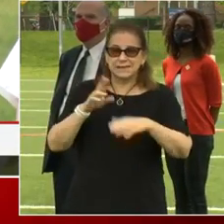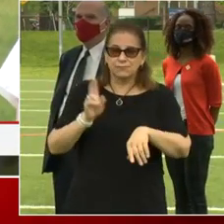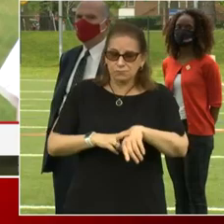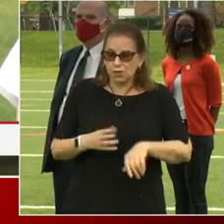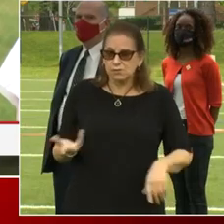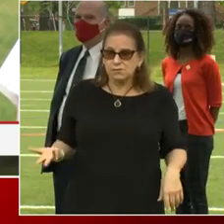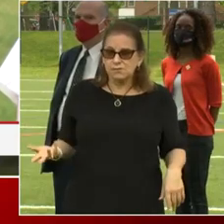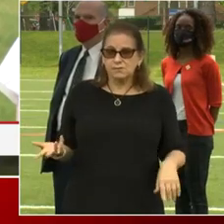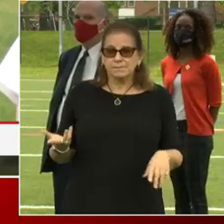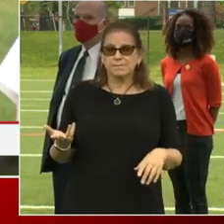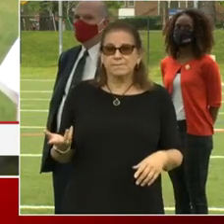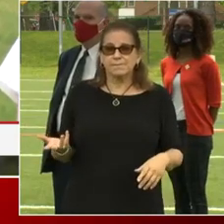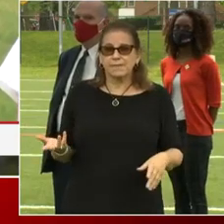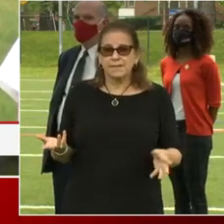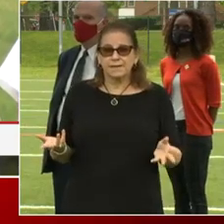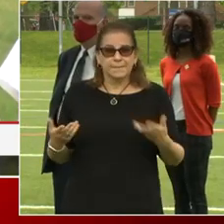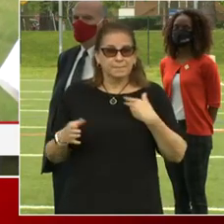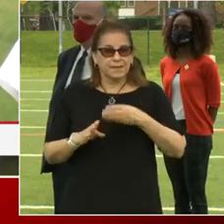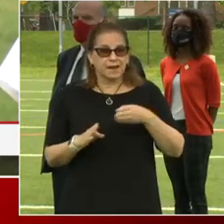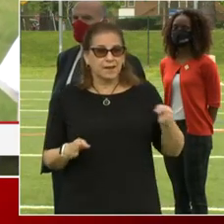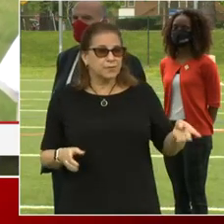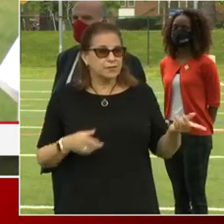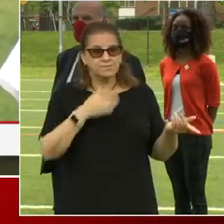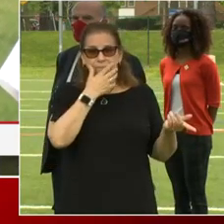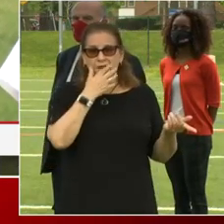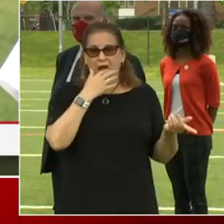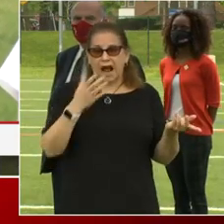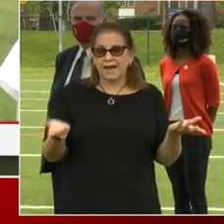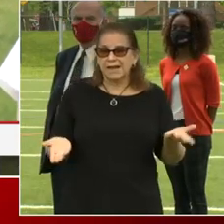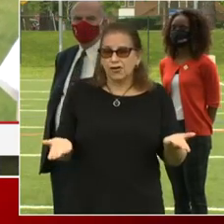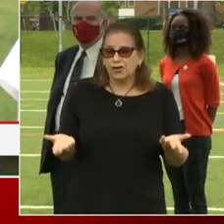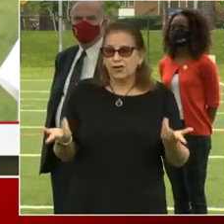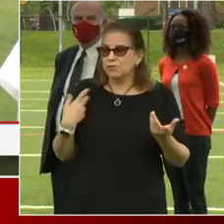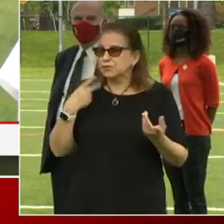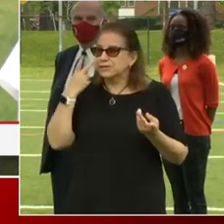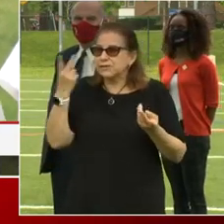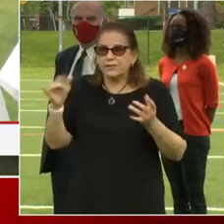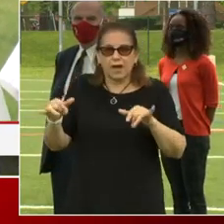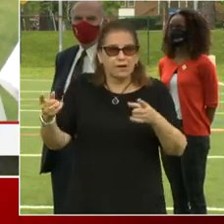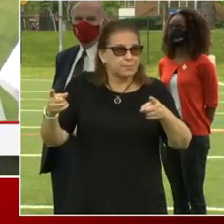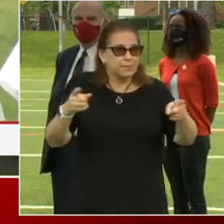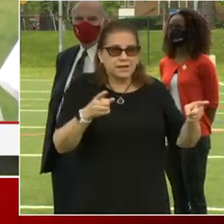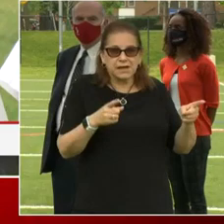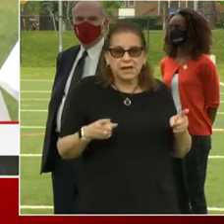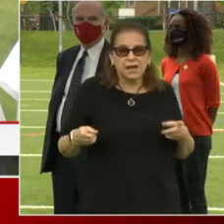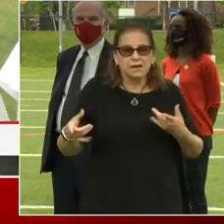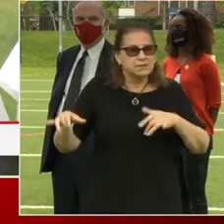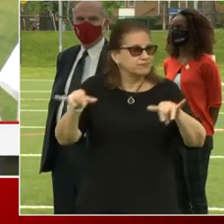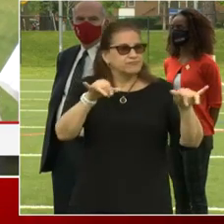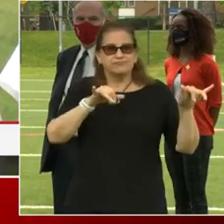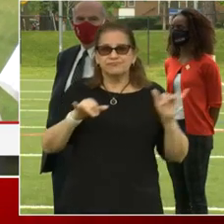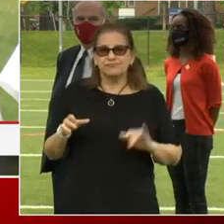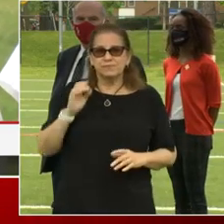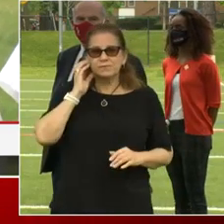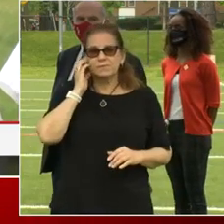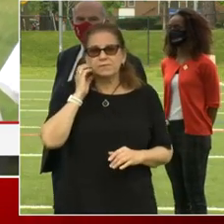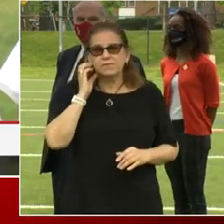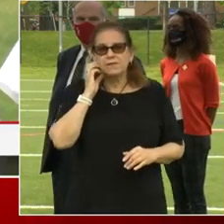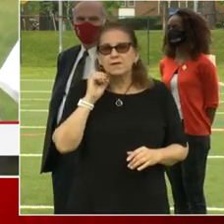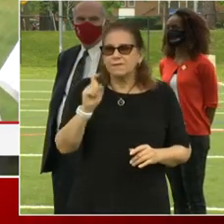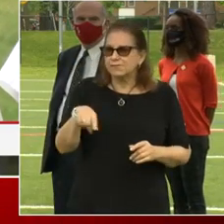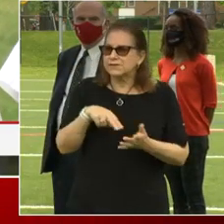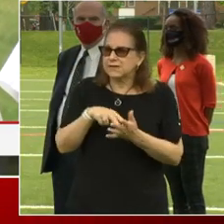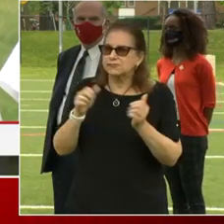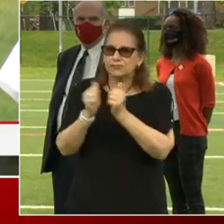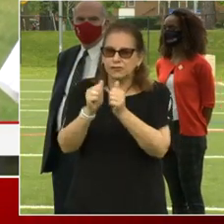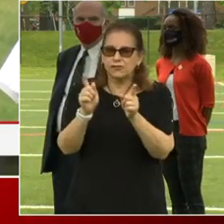with our neighbors, that's in the surrounding jurisdictions, we're seeing this violence. And I think that we have to stand together as community, as